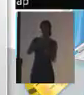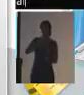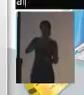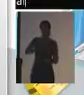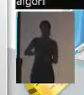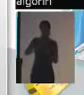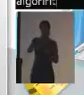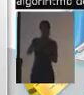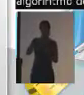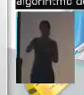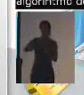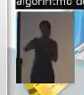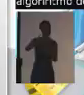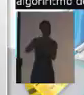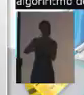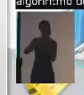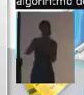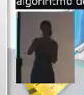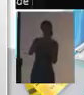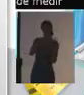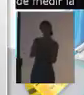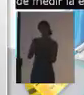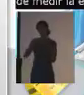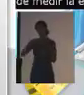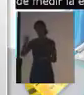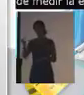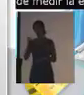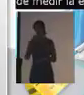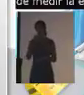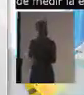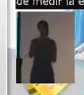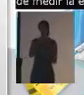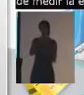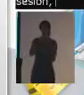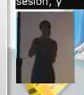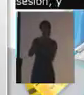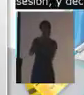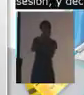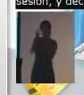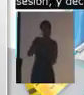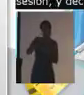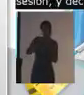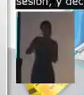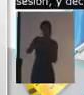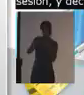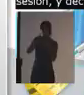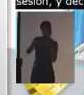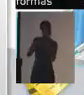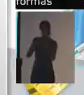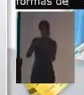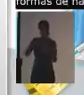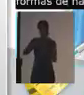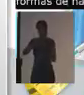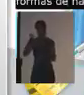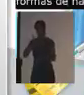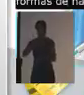algorithm, it will be able to measure the evolution from one session to the next. So after trying different ways of walking